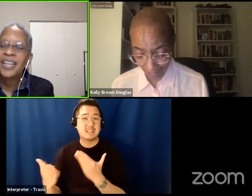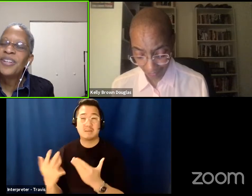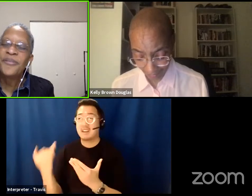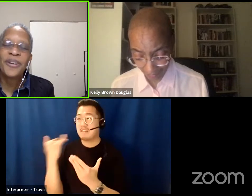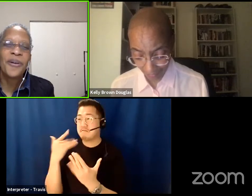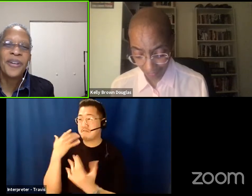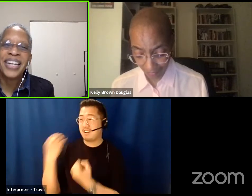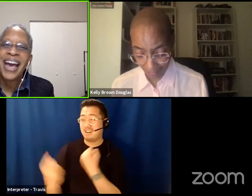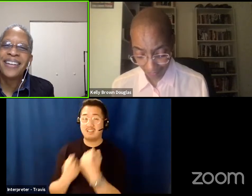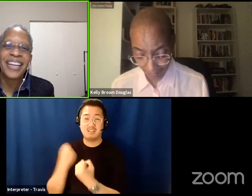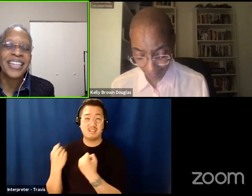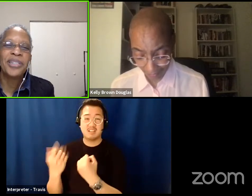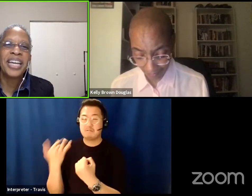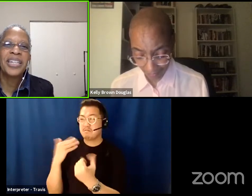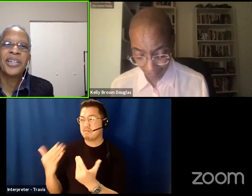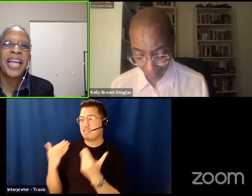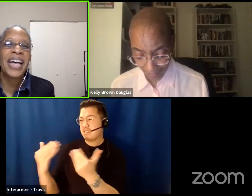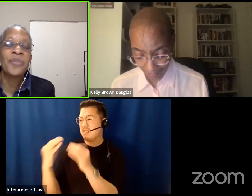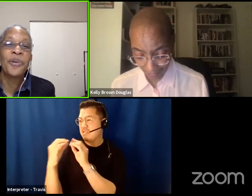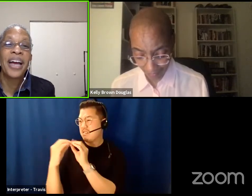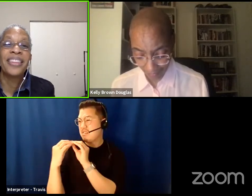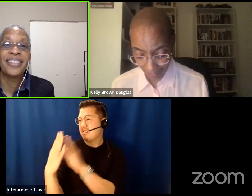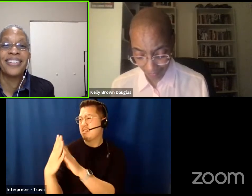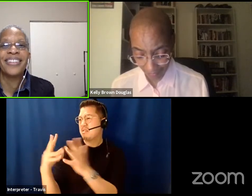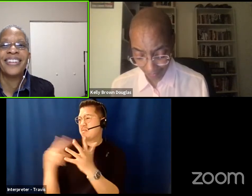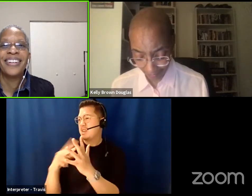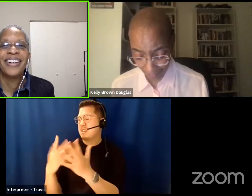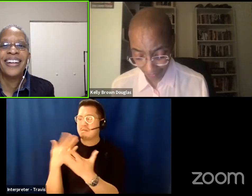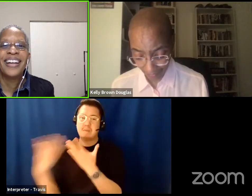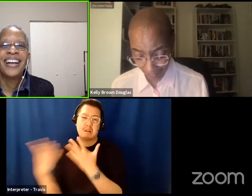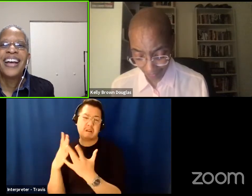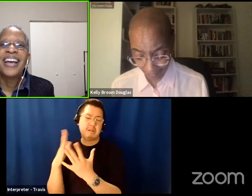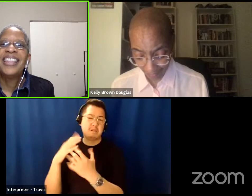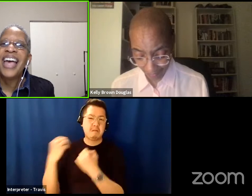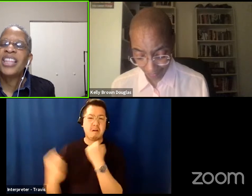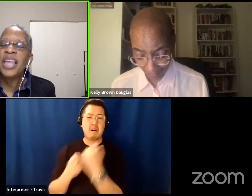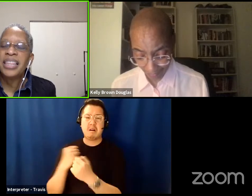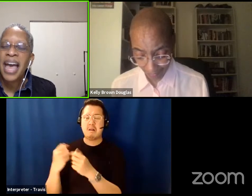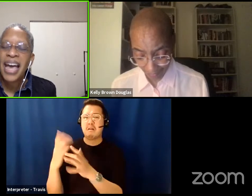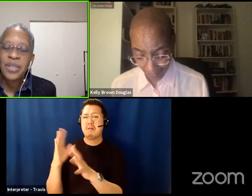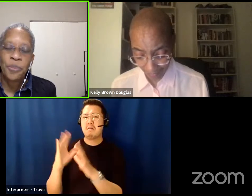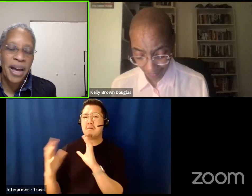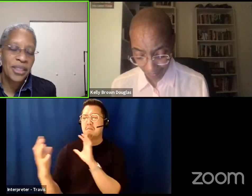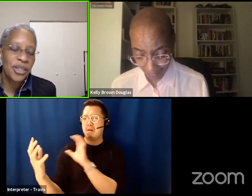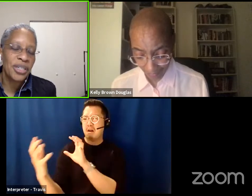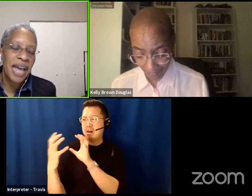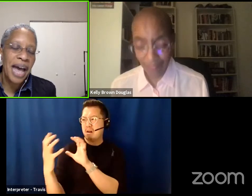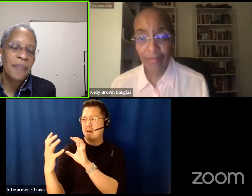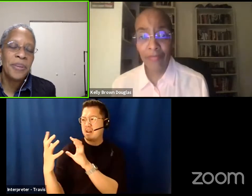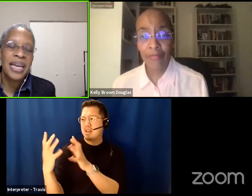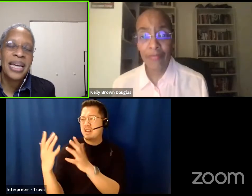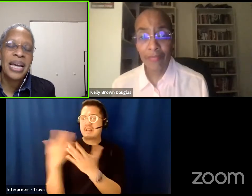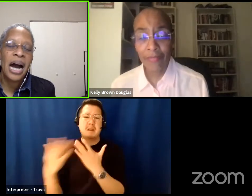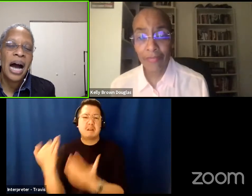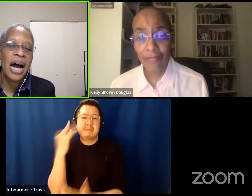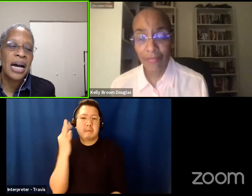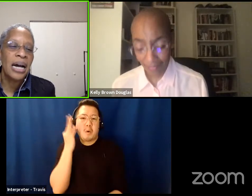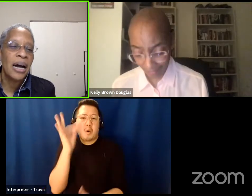interpretation, even if you're going down, like you're taking your last breath, that that last breath should not